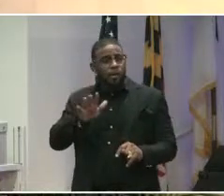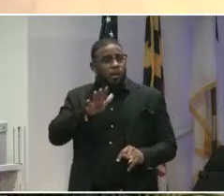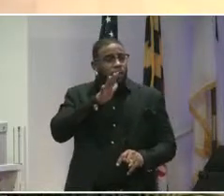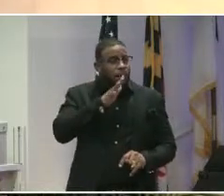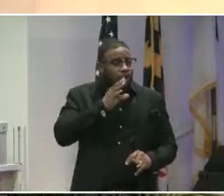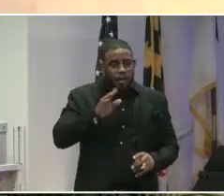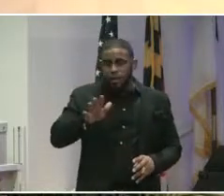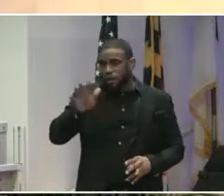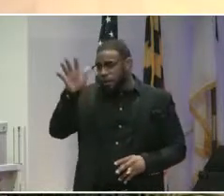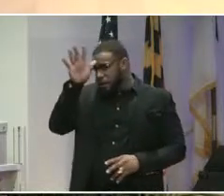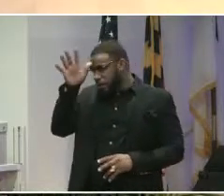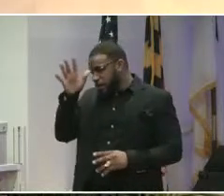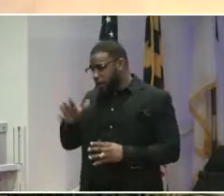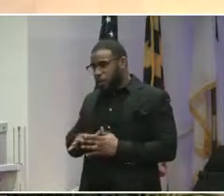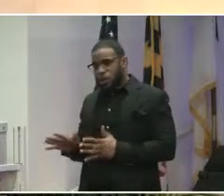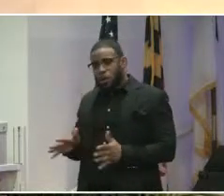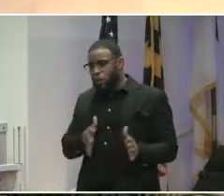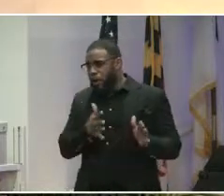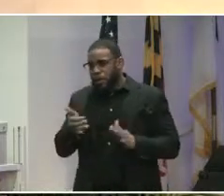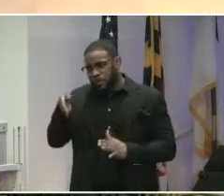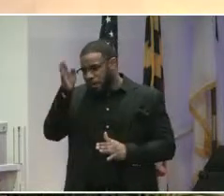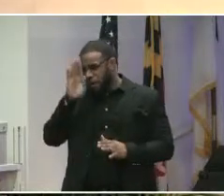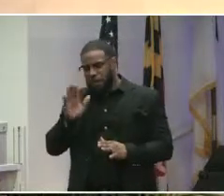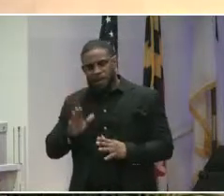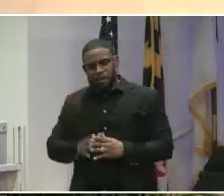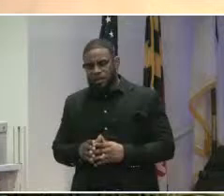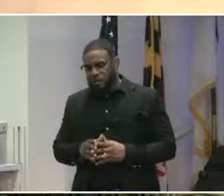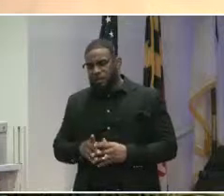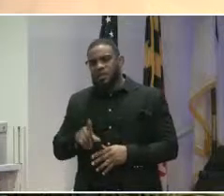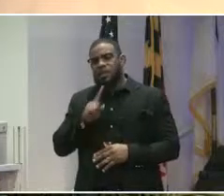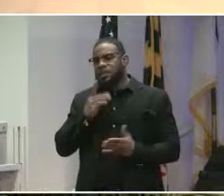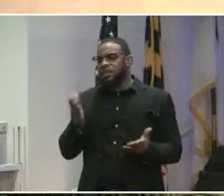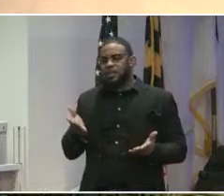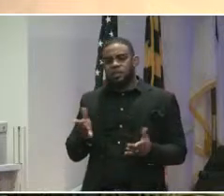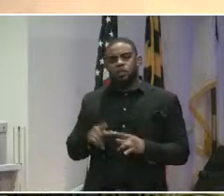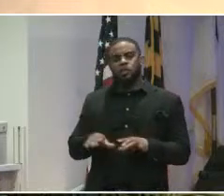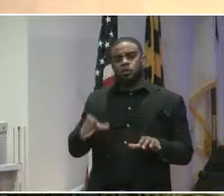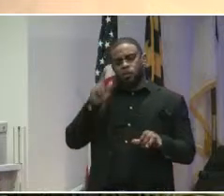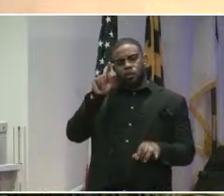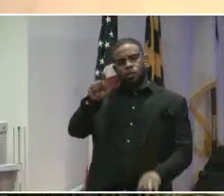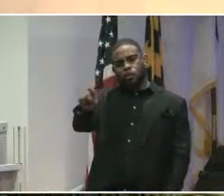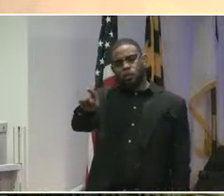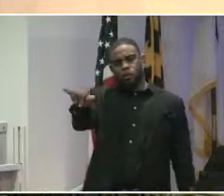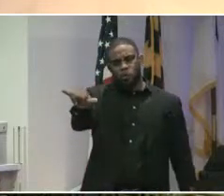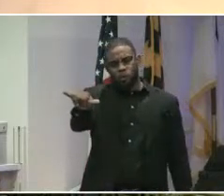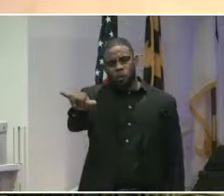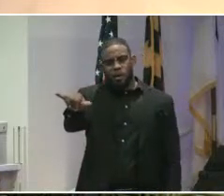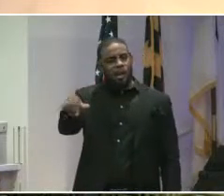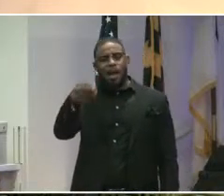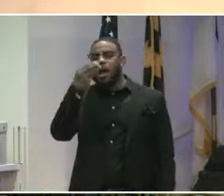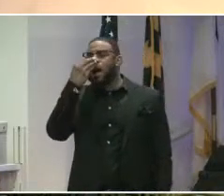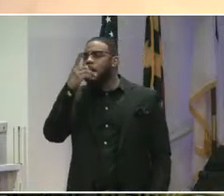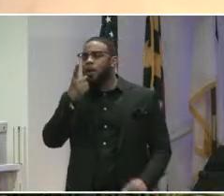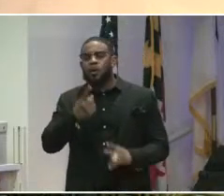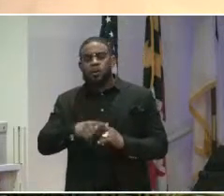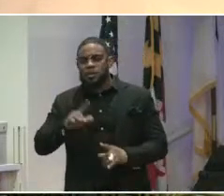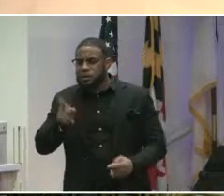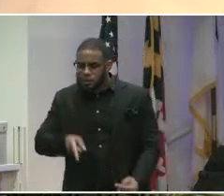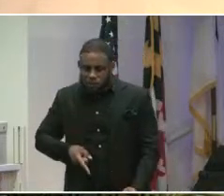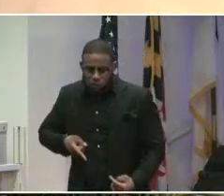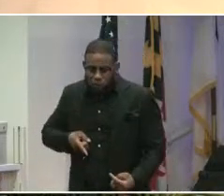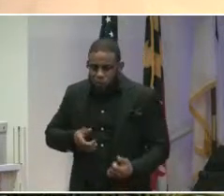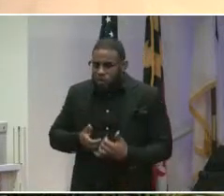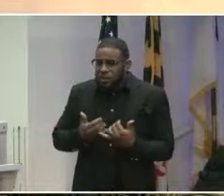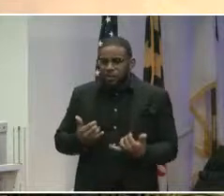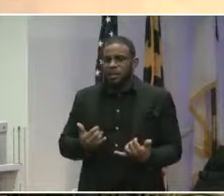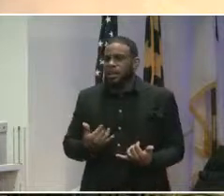mama and your daddy. But the wind of God is here to do it for you. I don't care what you've been struggling with